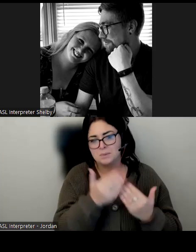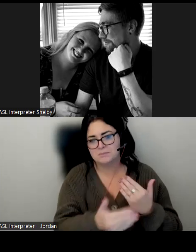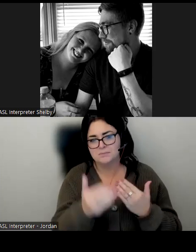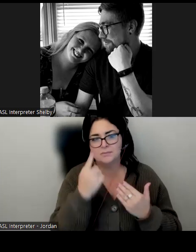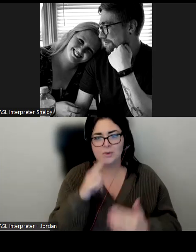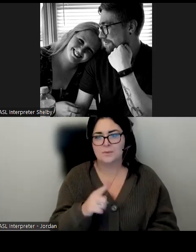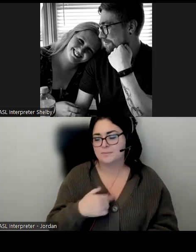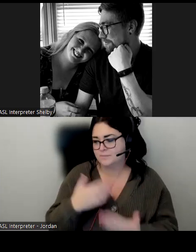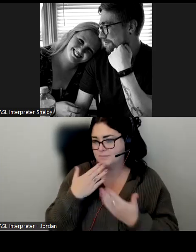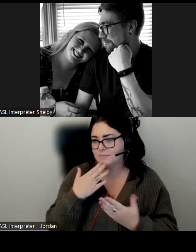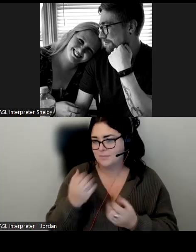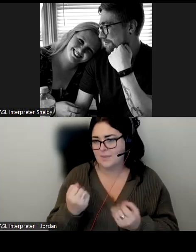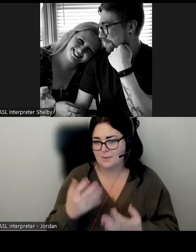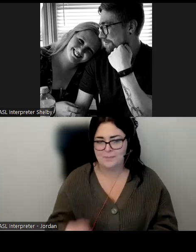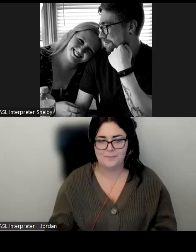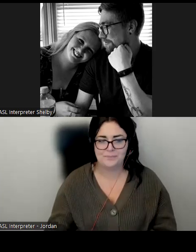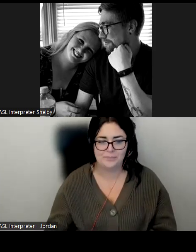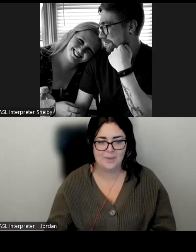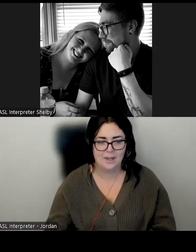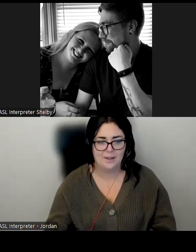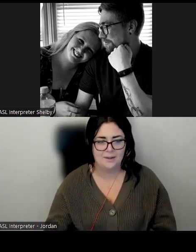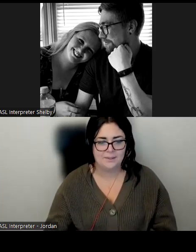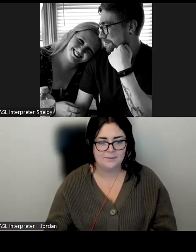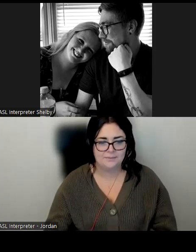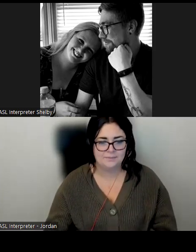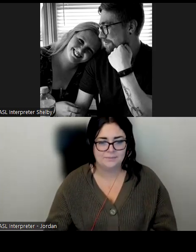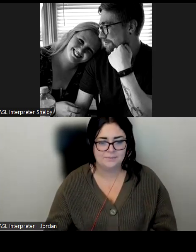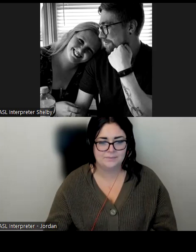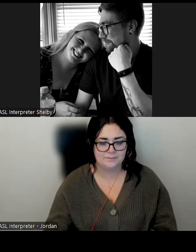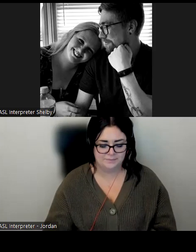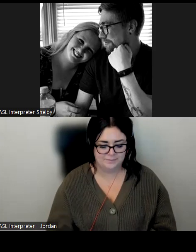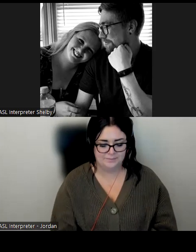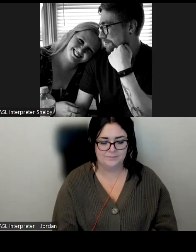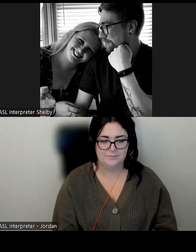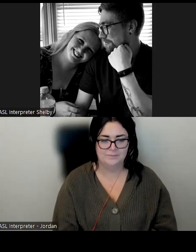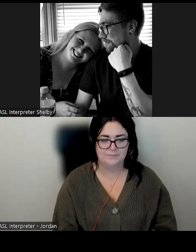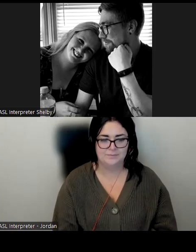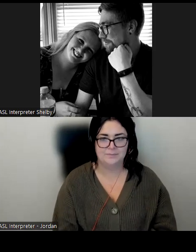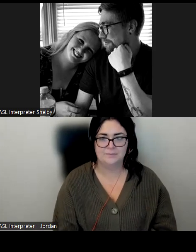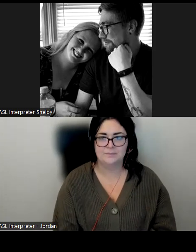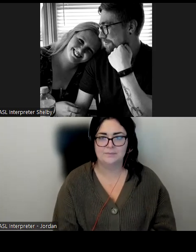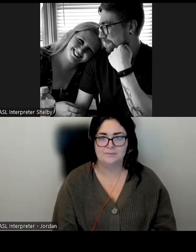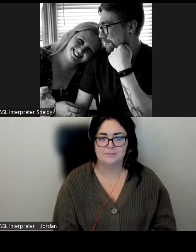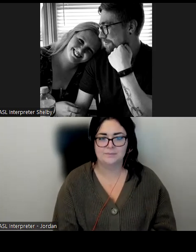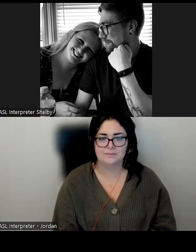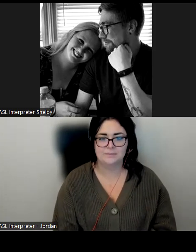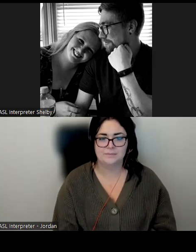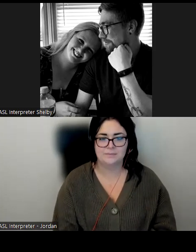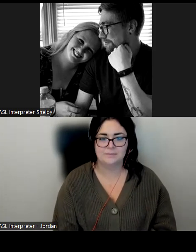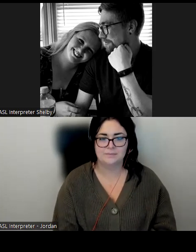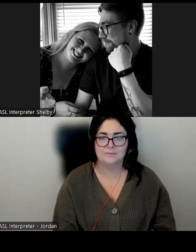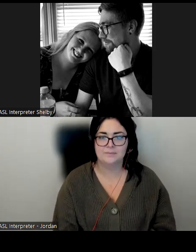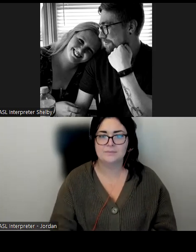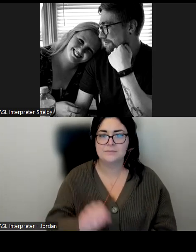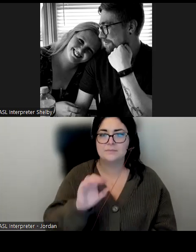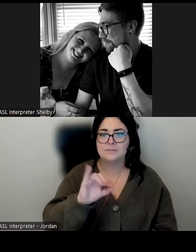Thank you so much. Thank you, Judy. Jane, I know you have your hand up. Do you want to go ahead and ask your question, please?